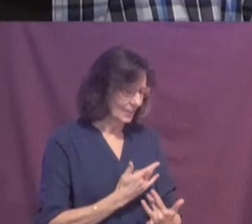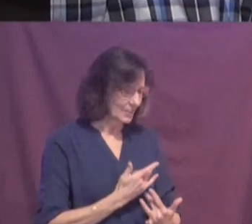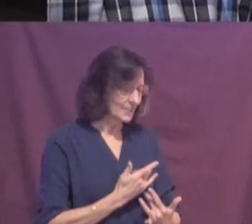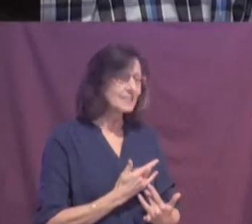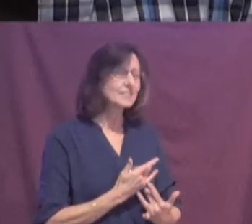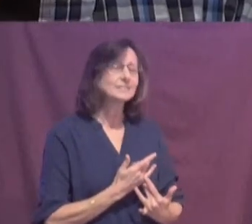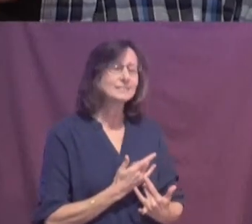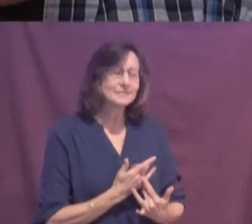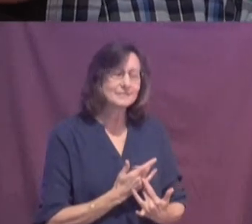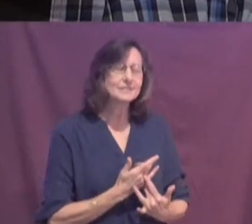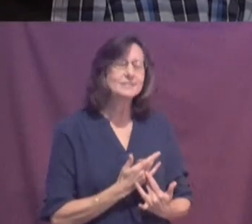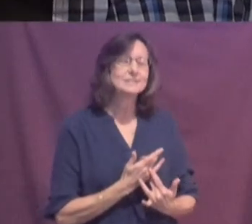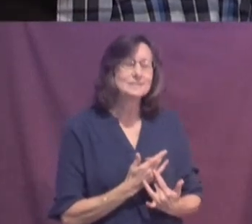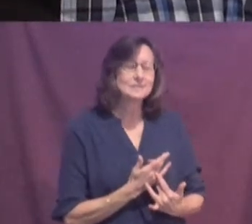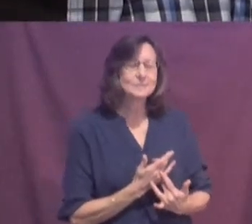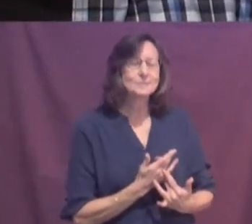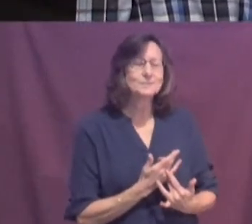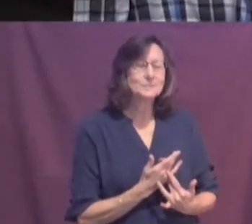heart.